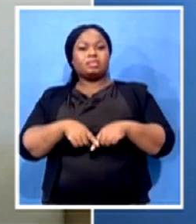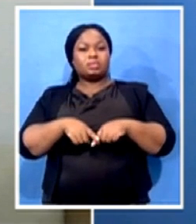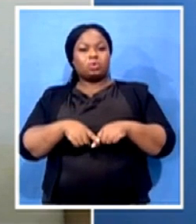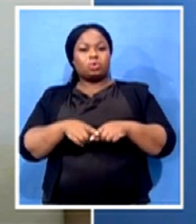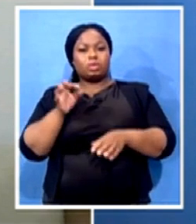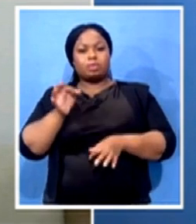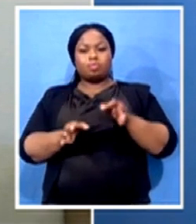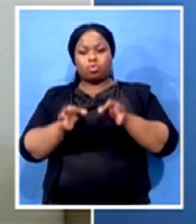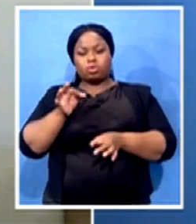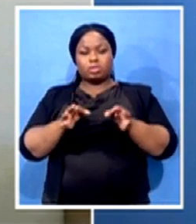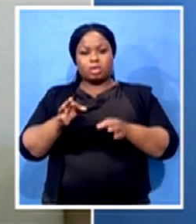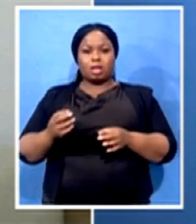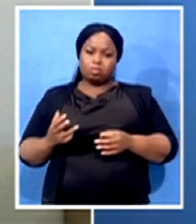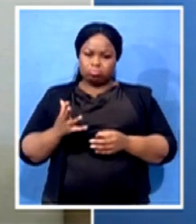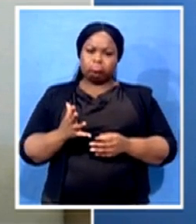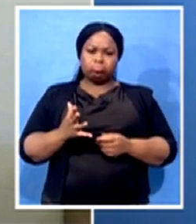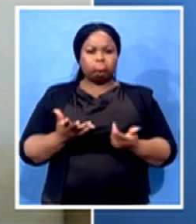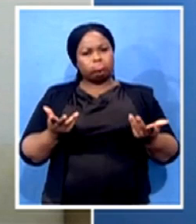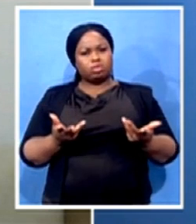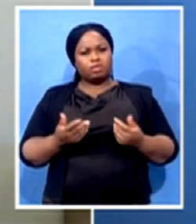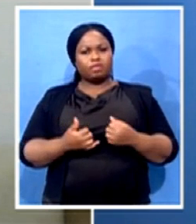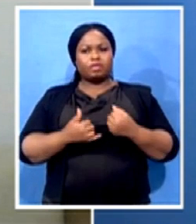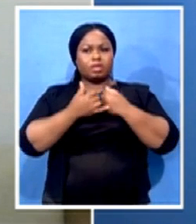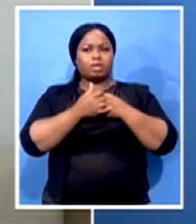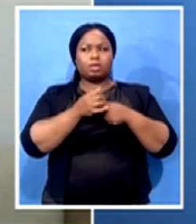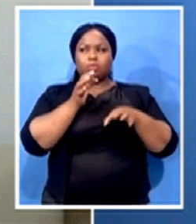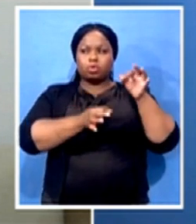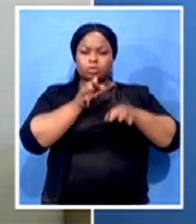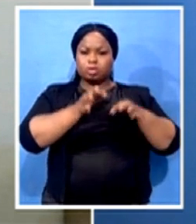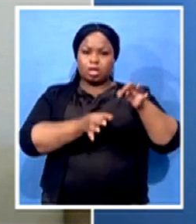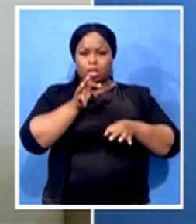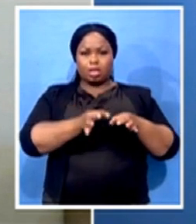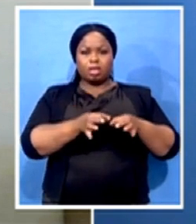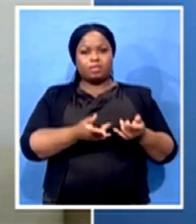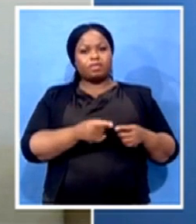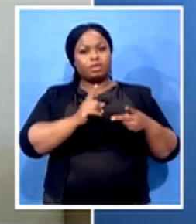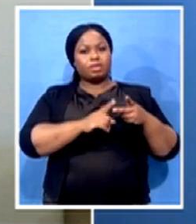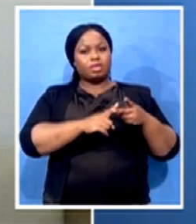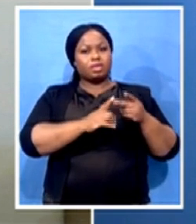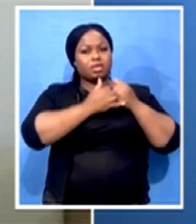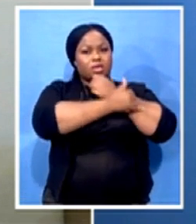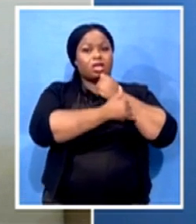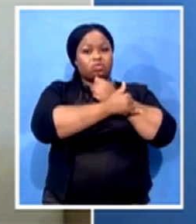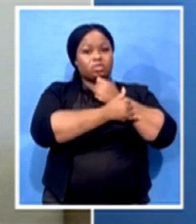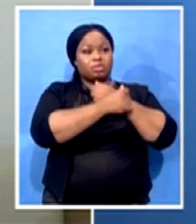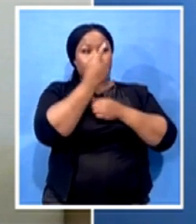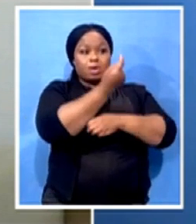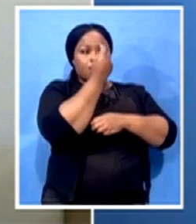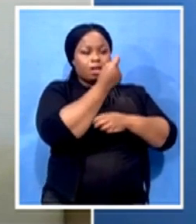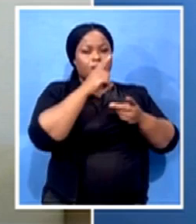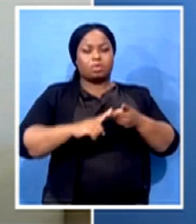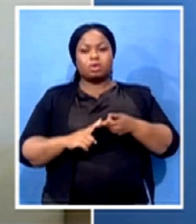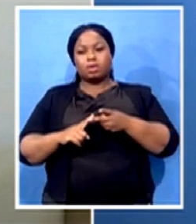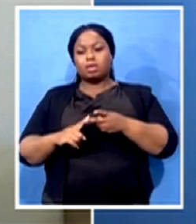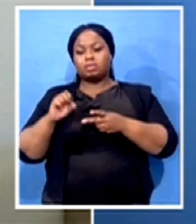countries are willing to give effect to their treaty obligations, then we shouldn't have a problem there.